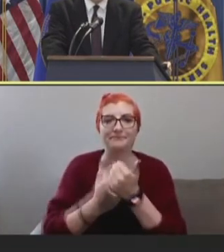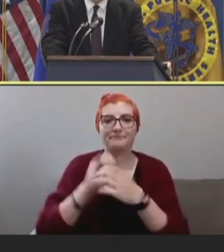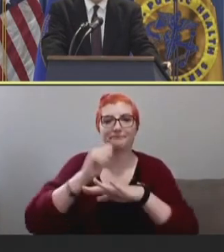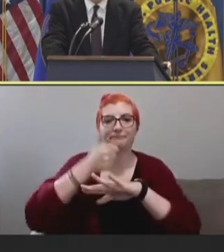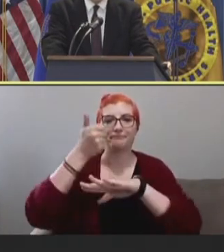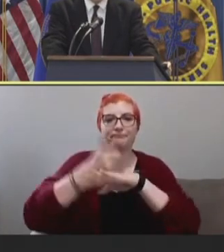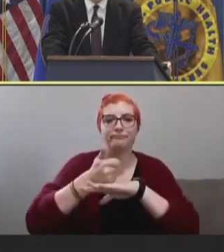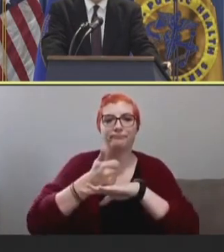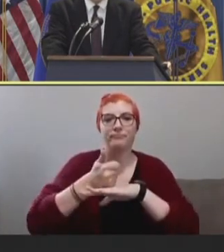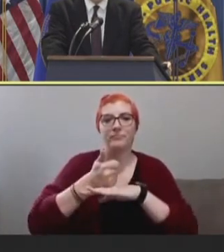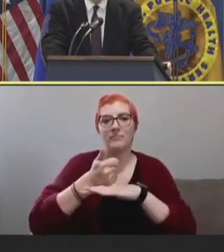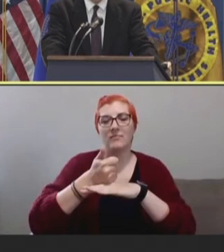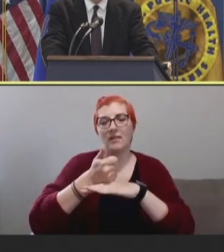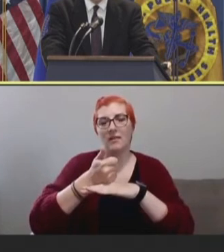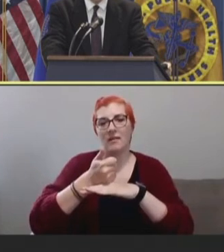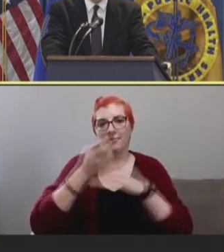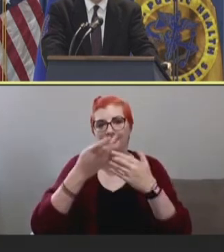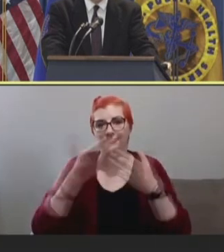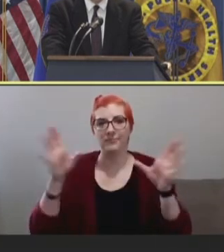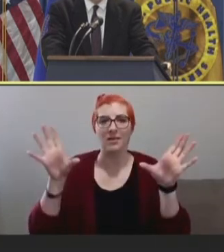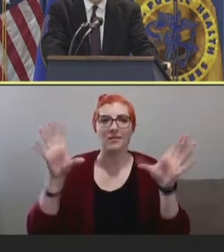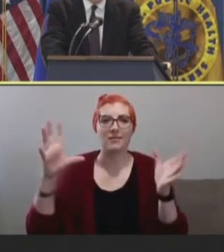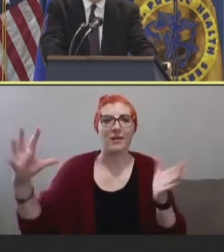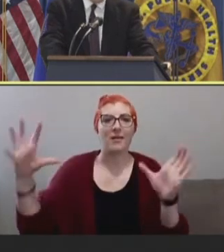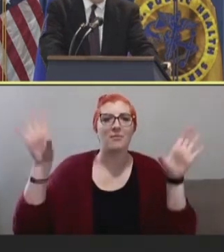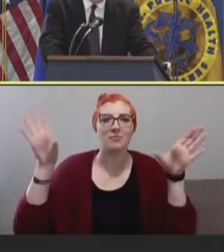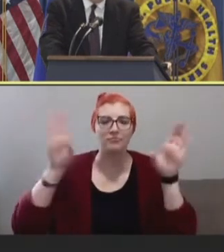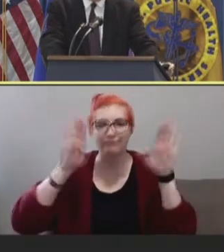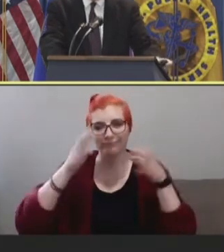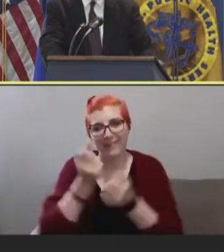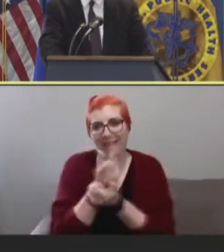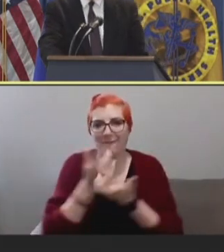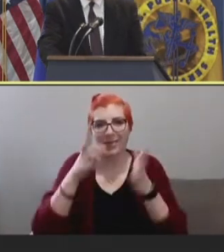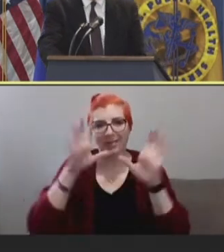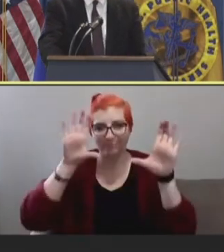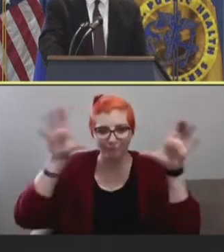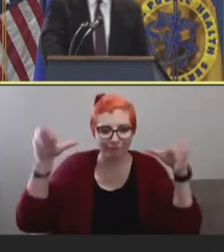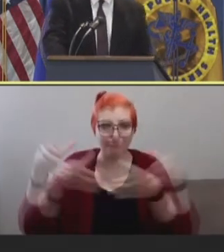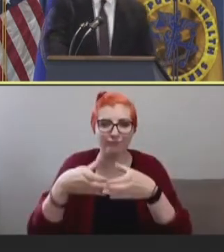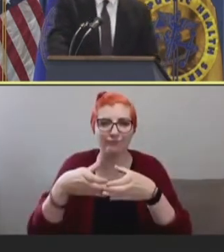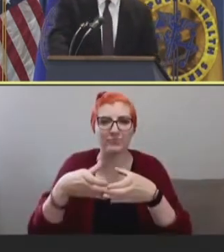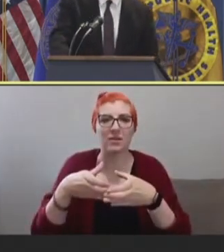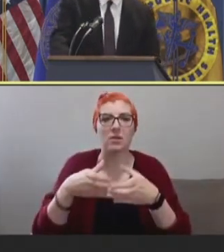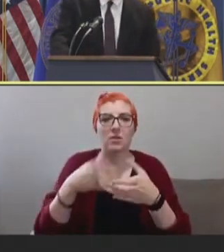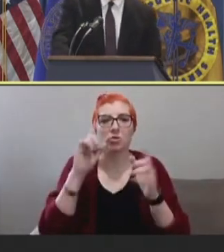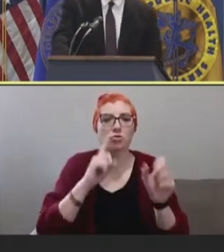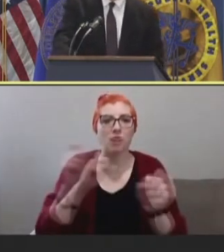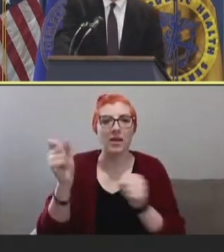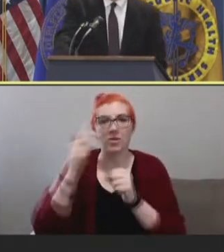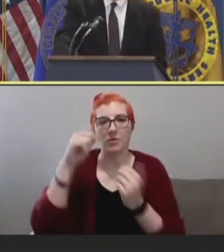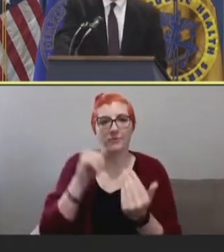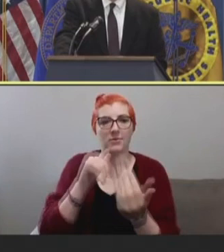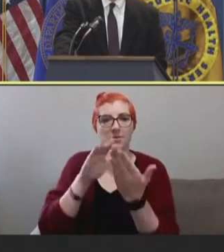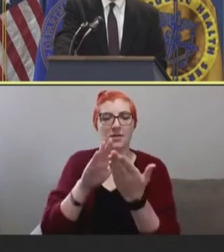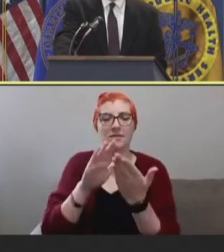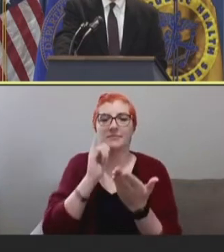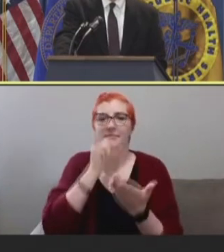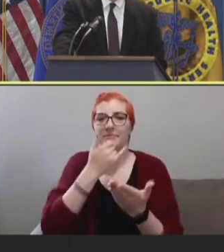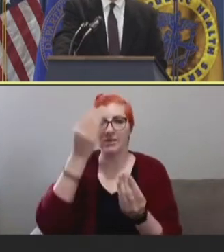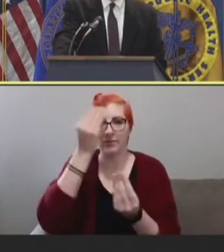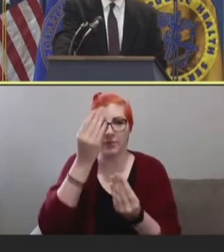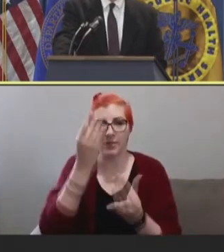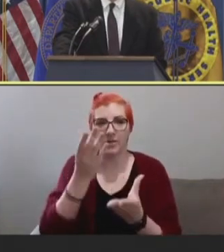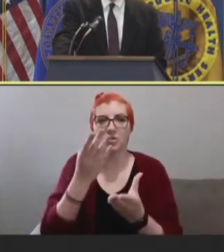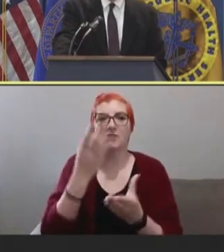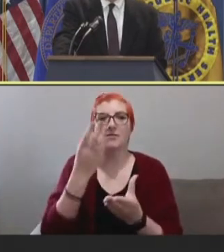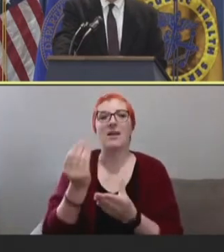addressing misinformation and disinformation in a timely and persuasive manner. Many